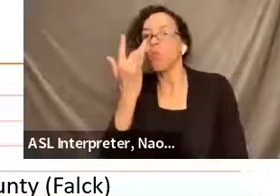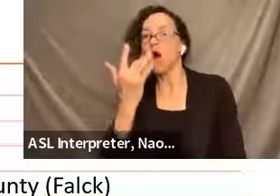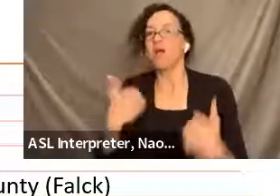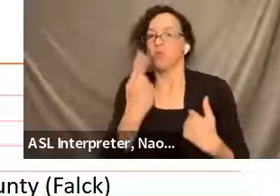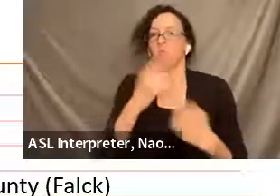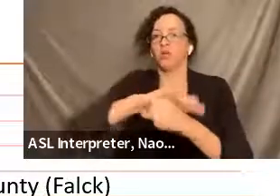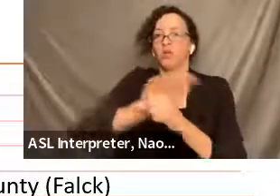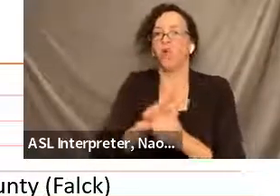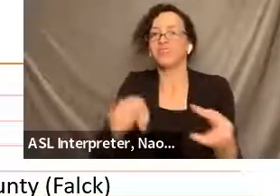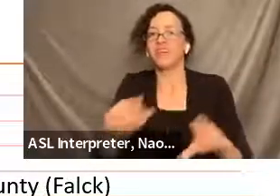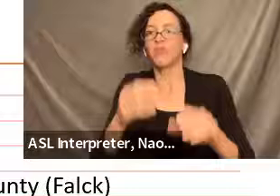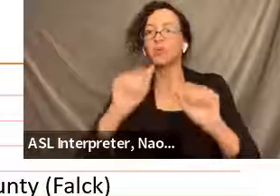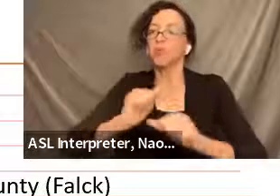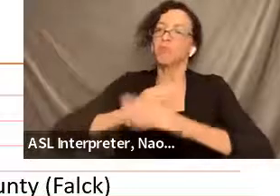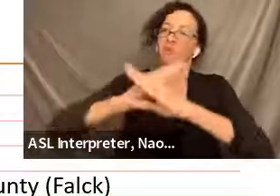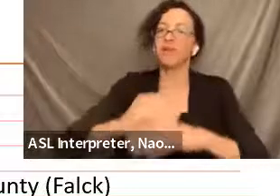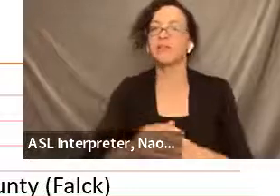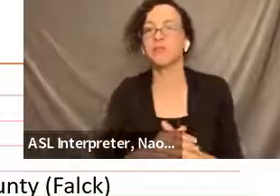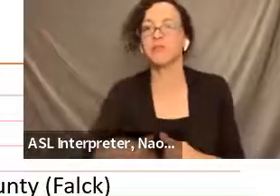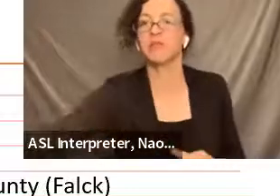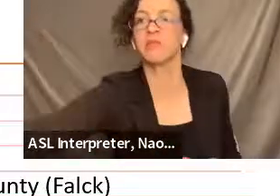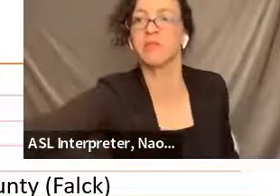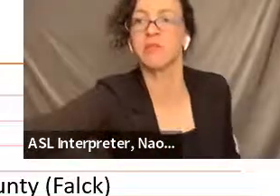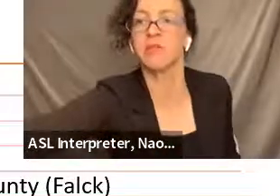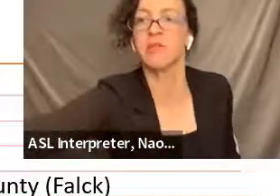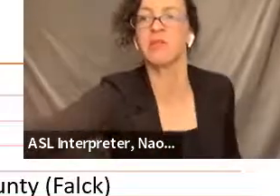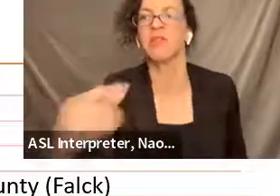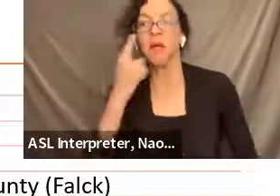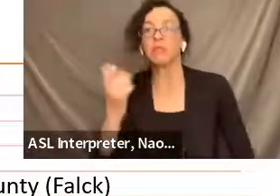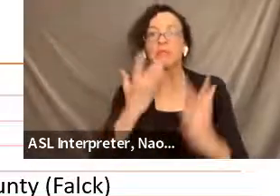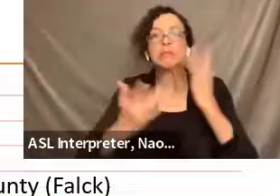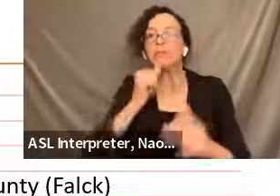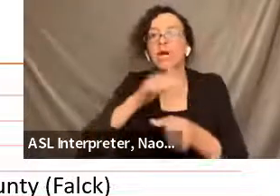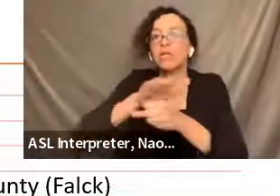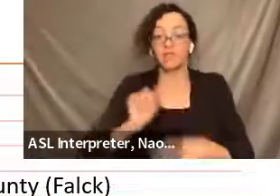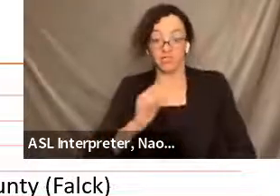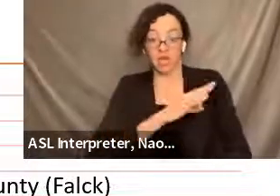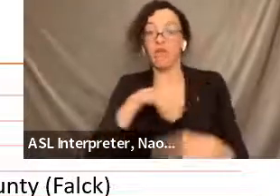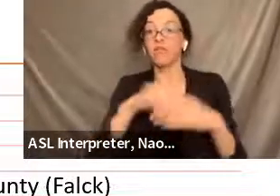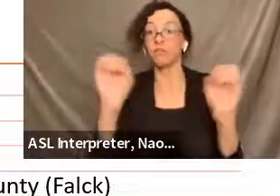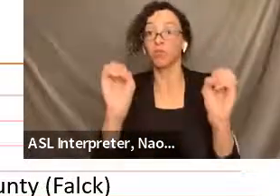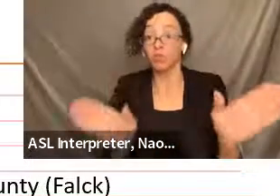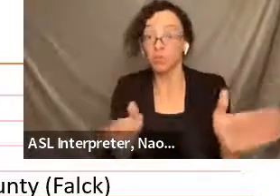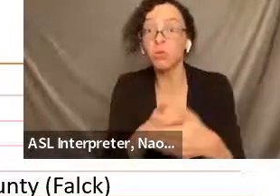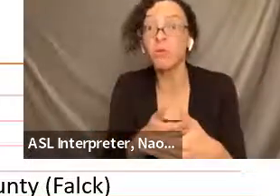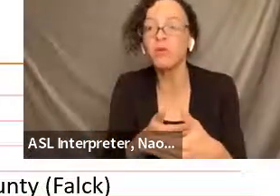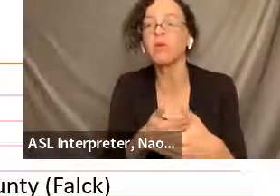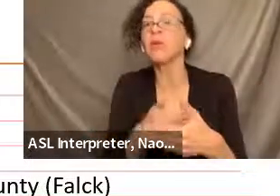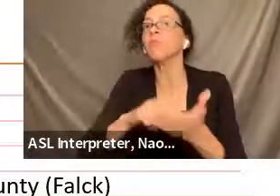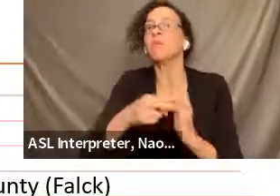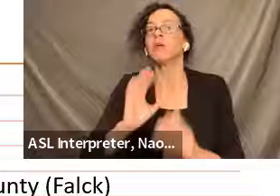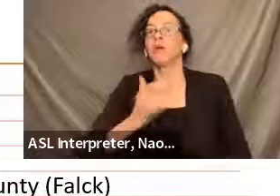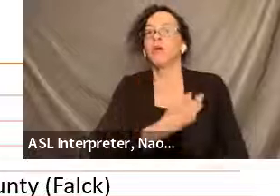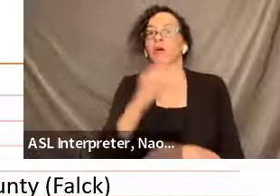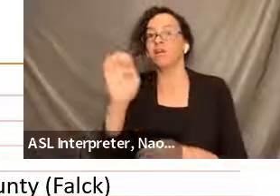is, because there aren't enough staff in the emergency rooms, that means that our EMS